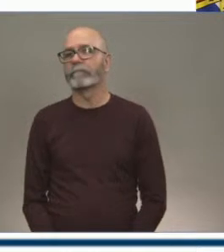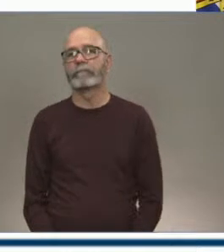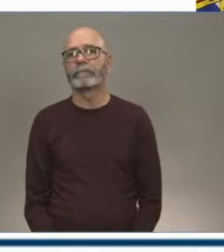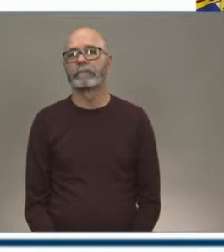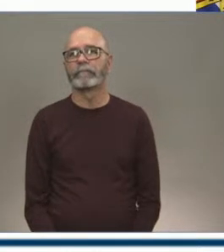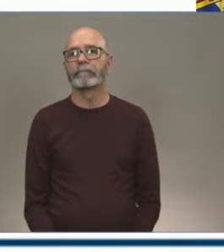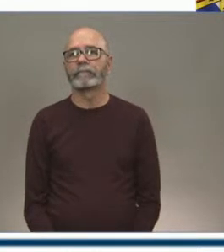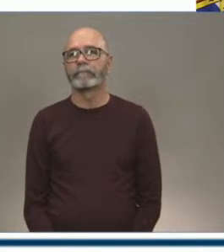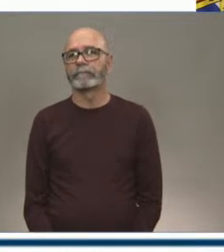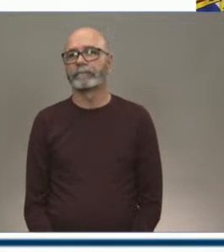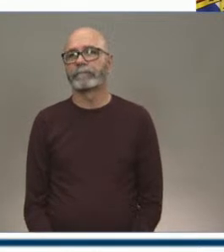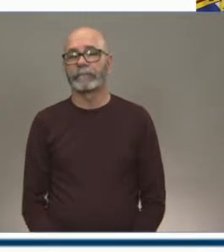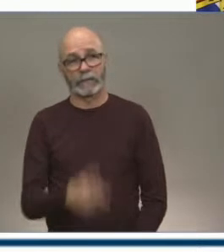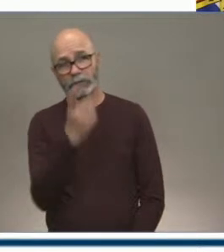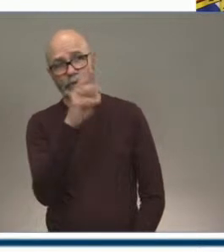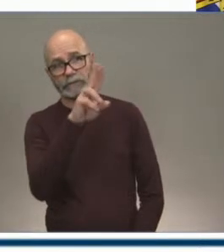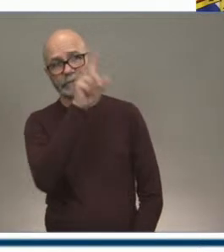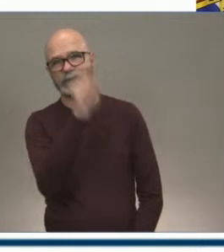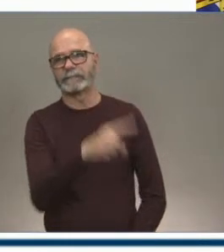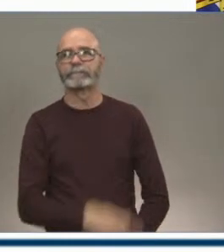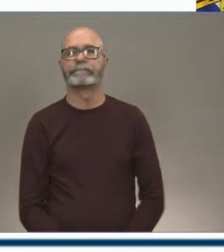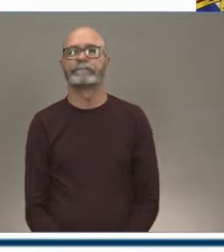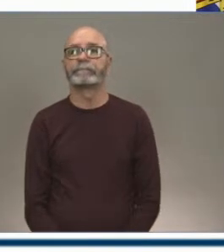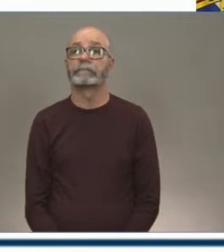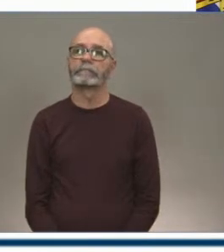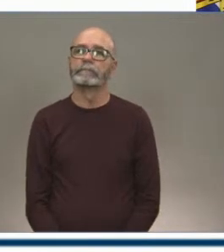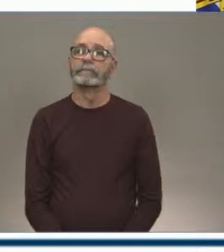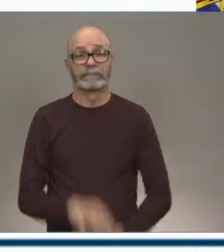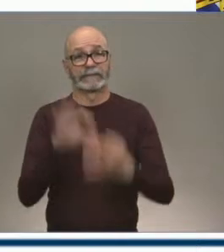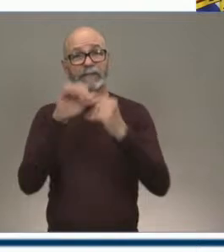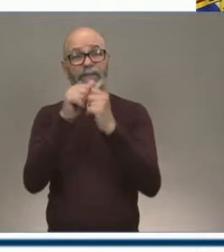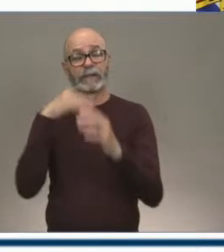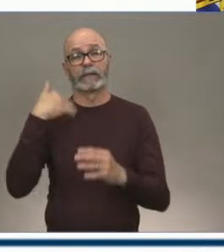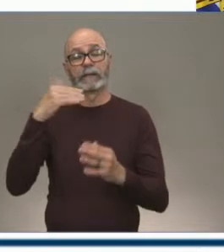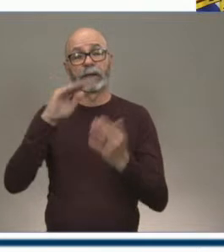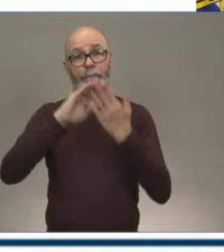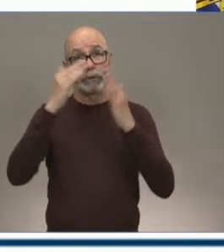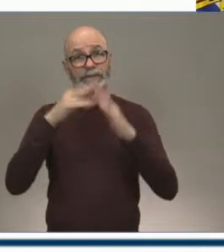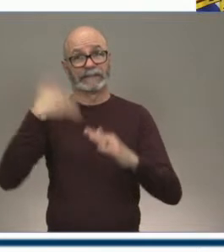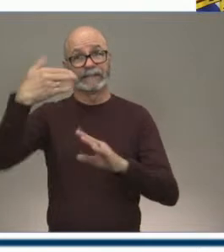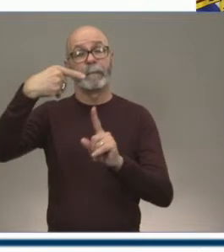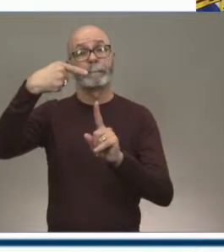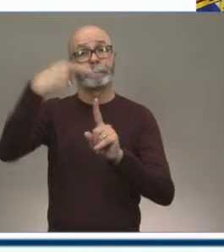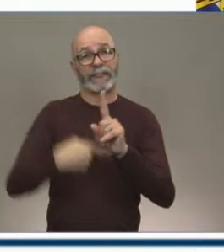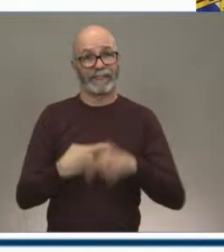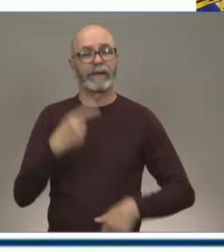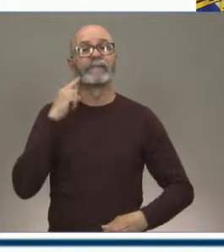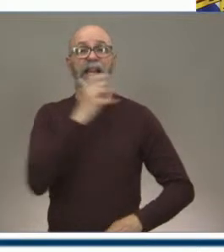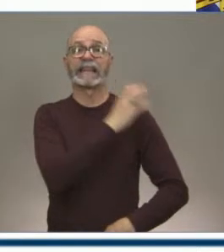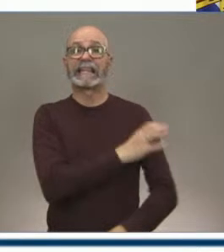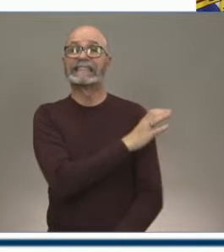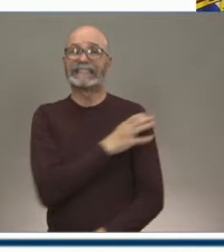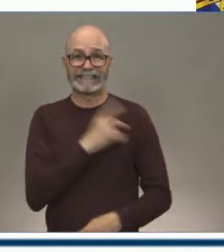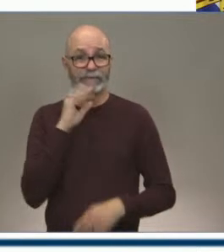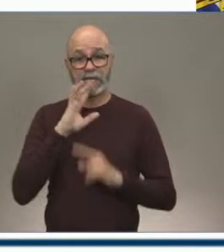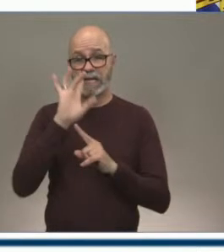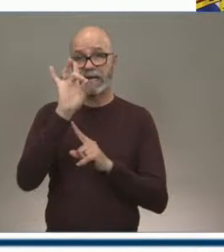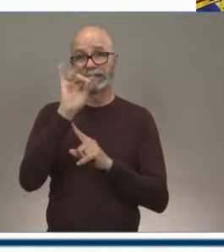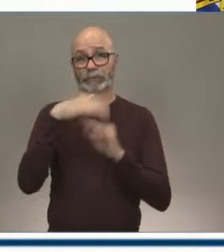vaccination clinics next month, the community clinics for the 80 and above category, will there be